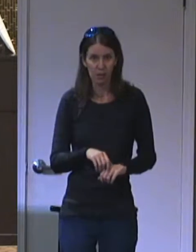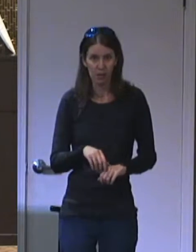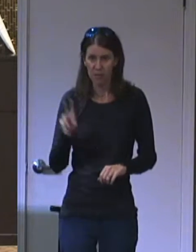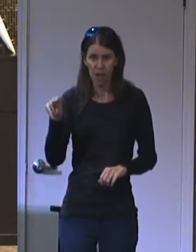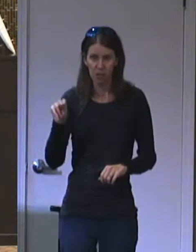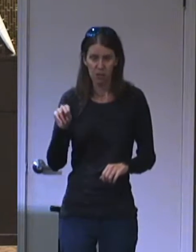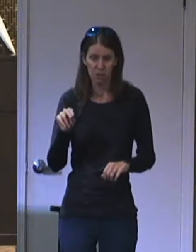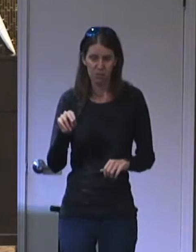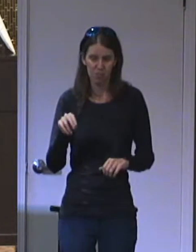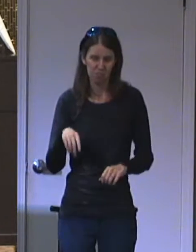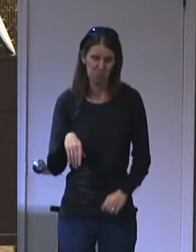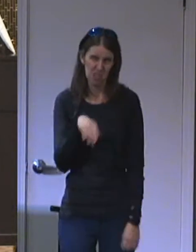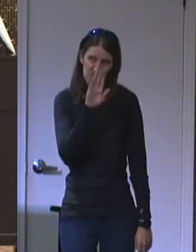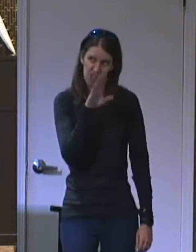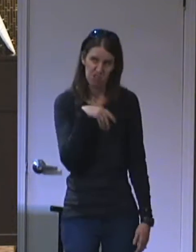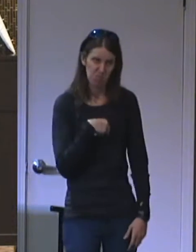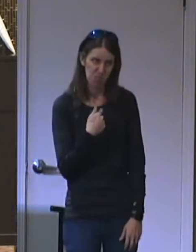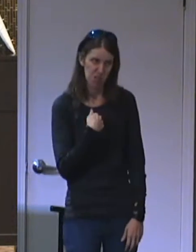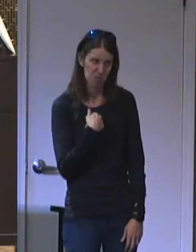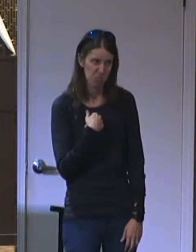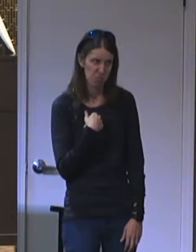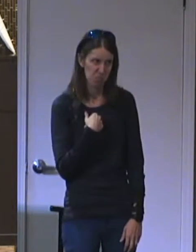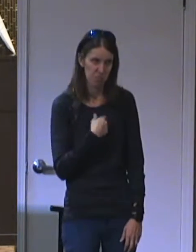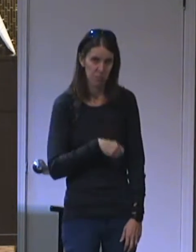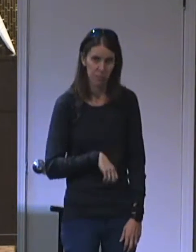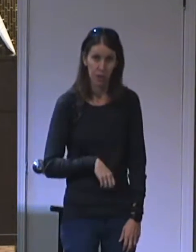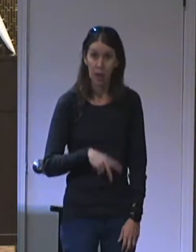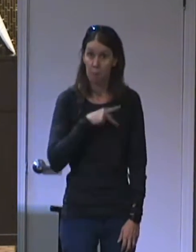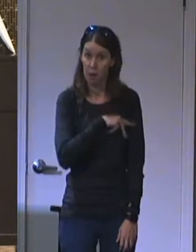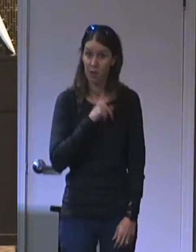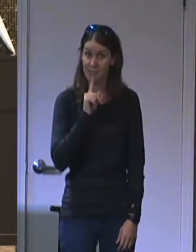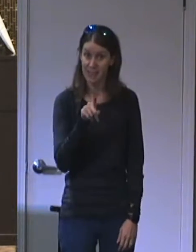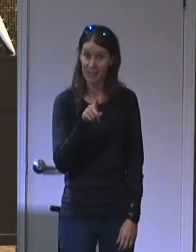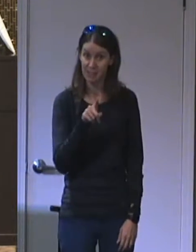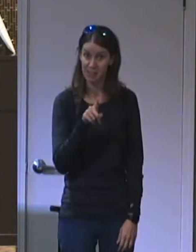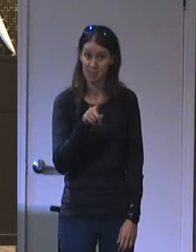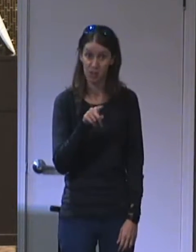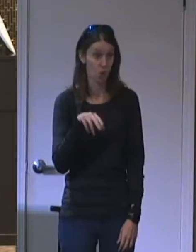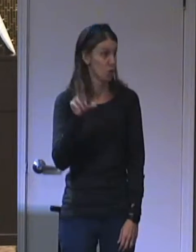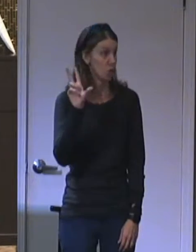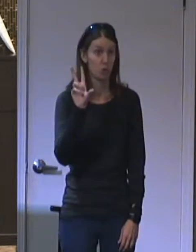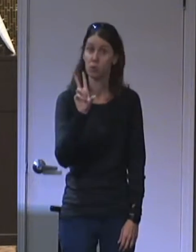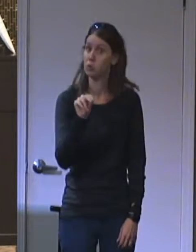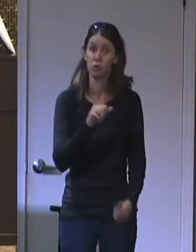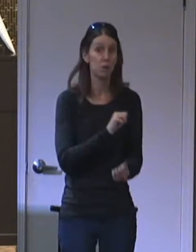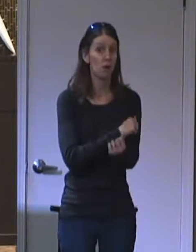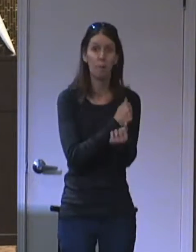we're frustrated with something. The Apostle Paul says, you know, that's not the way to power.